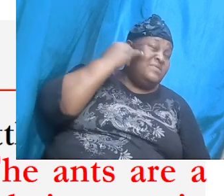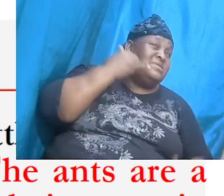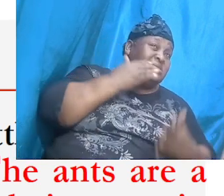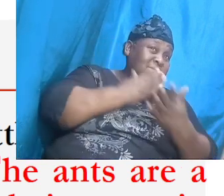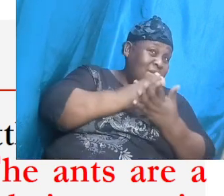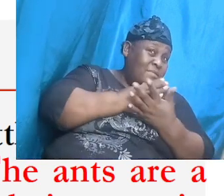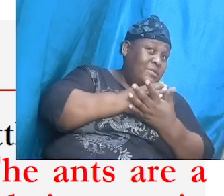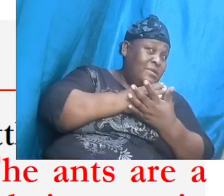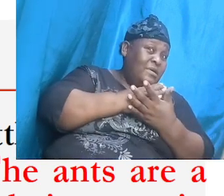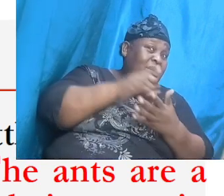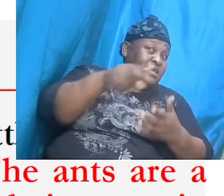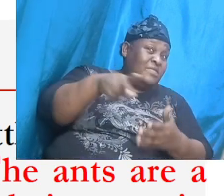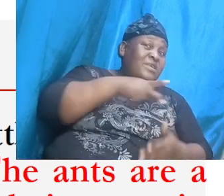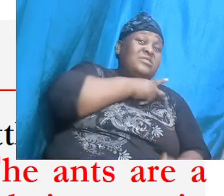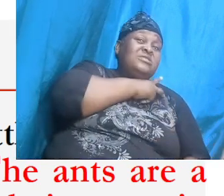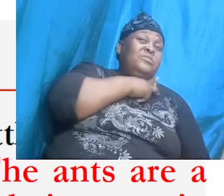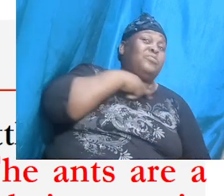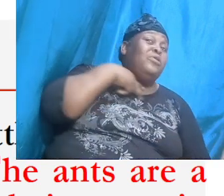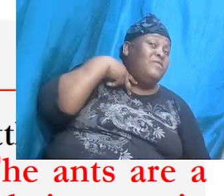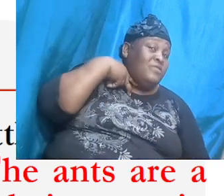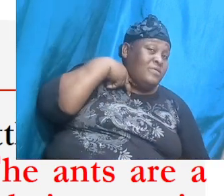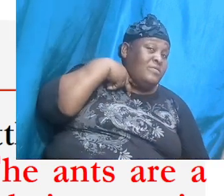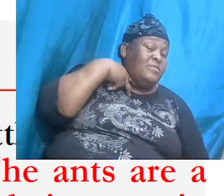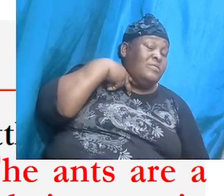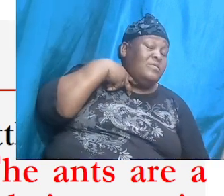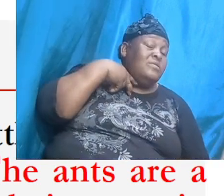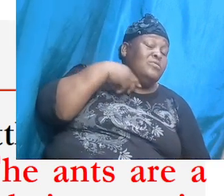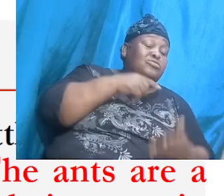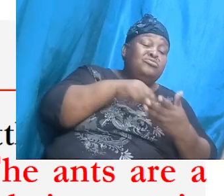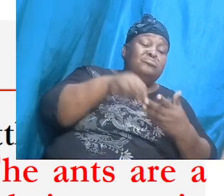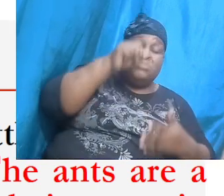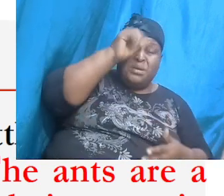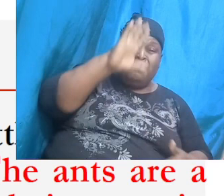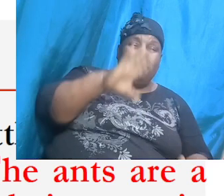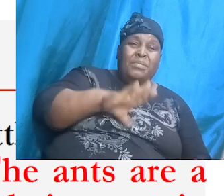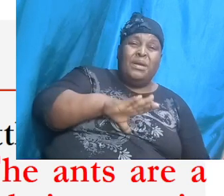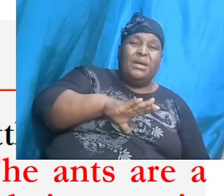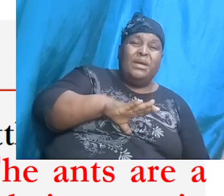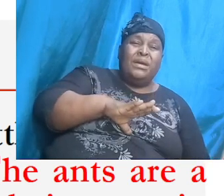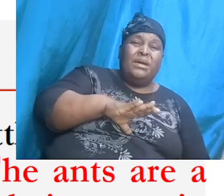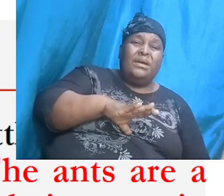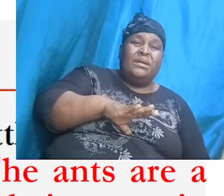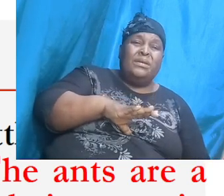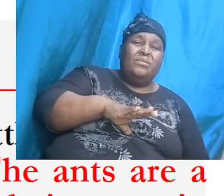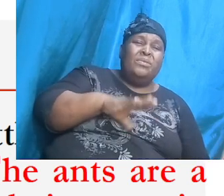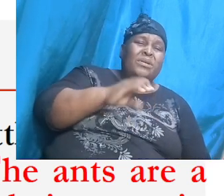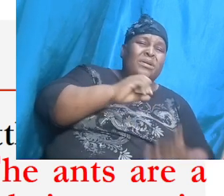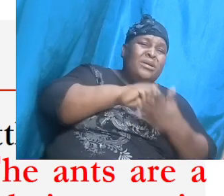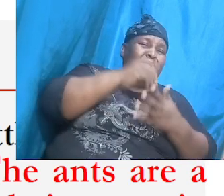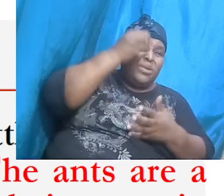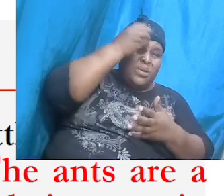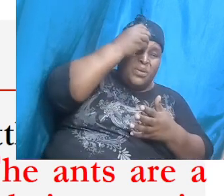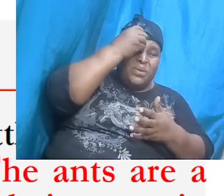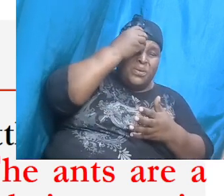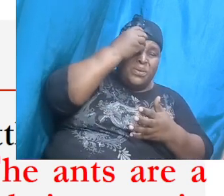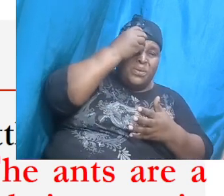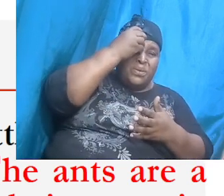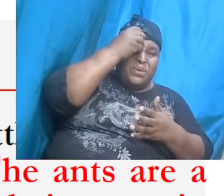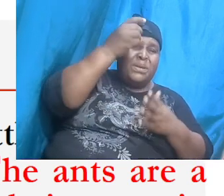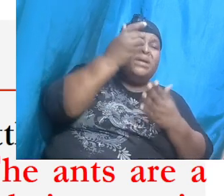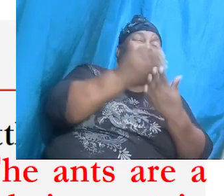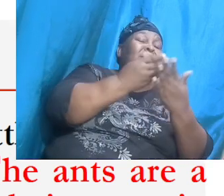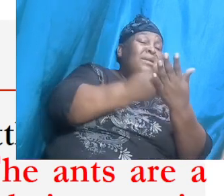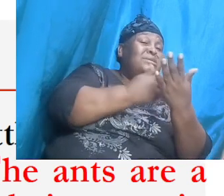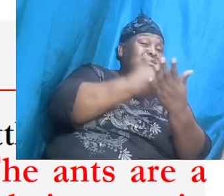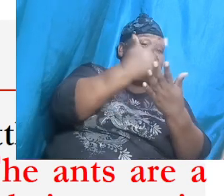psalm, this proverb was written by a guy by the name of Agur. And we learn lessons in life by one,